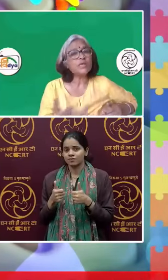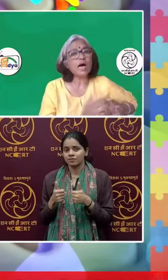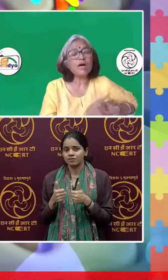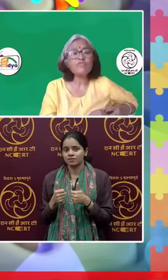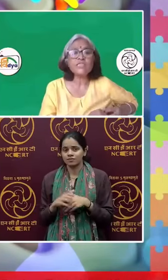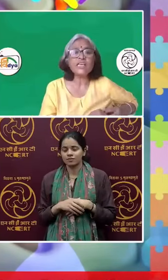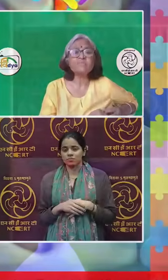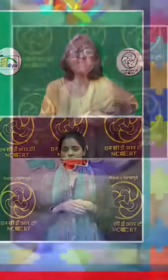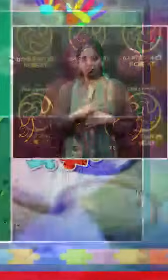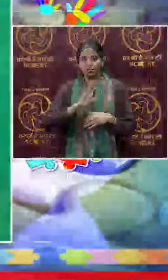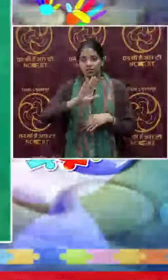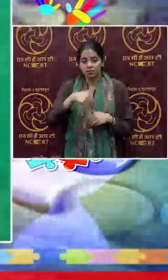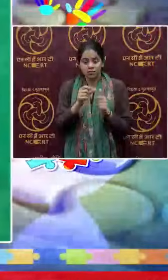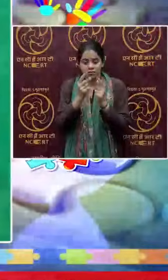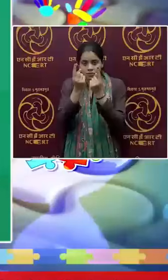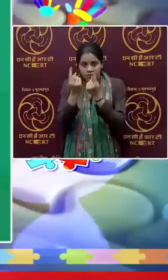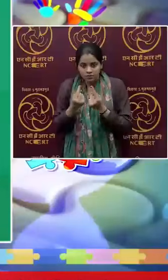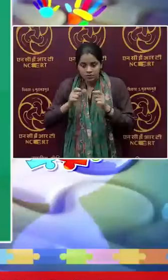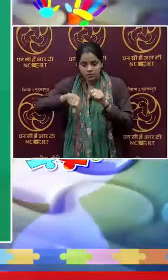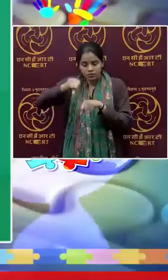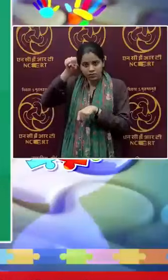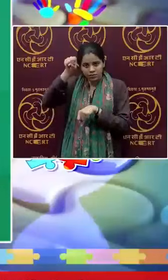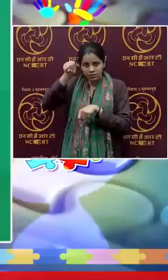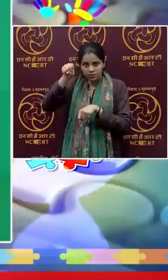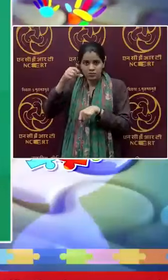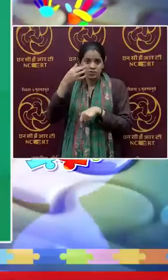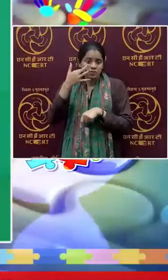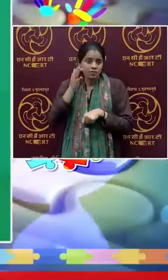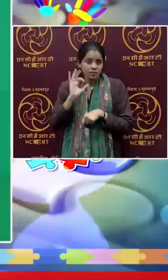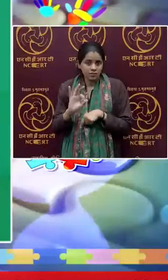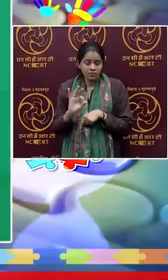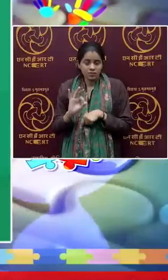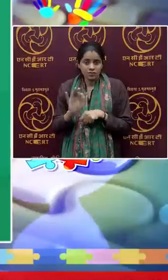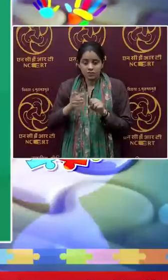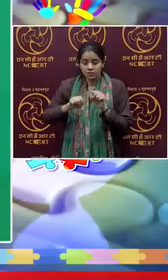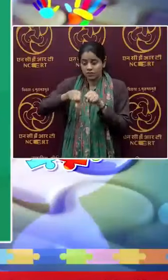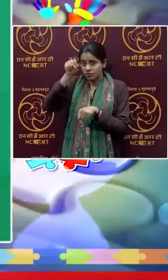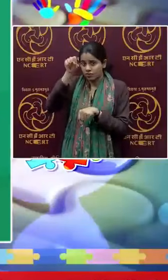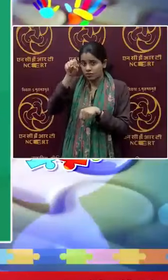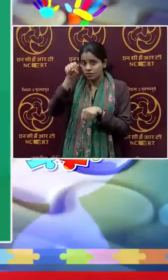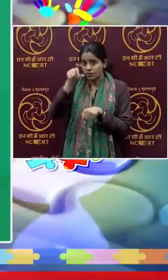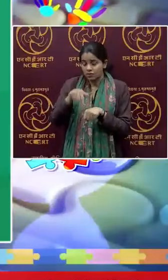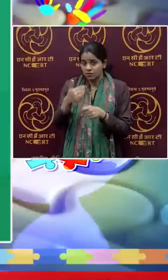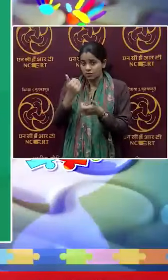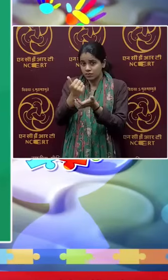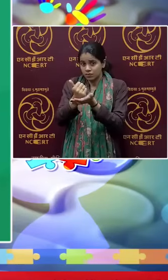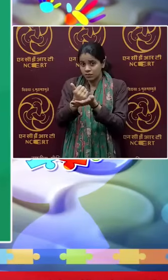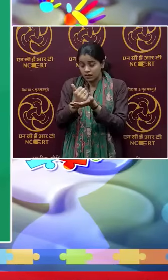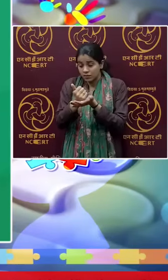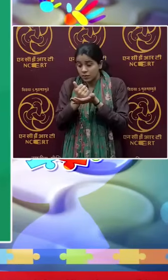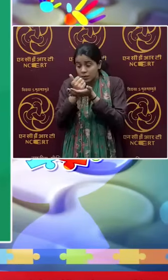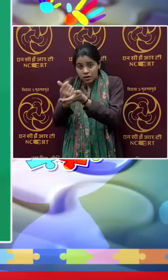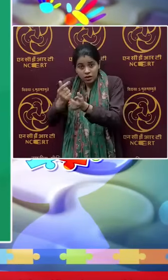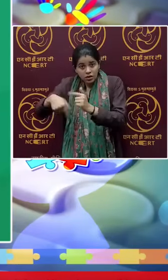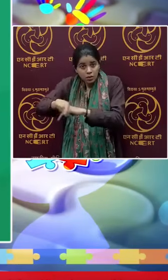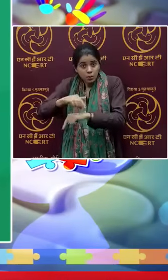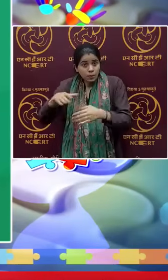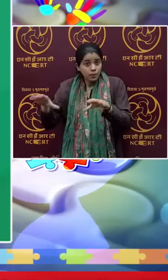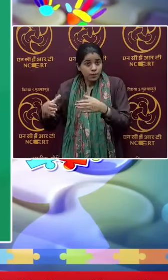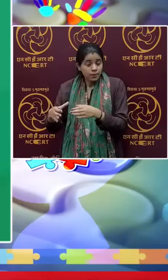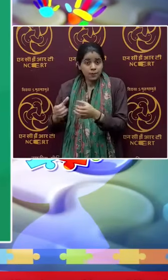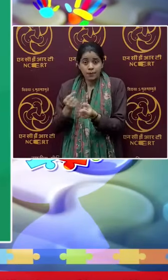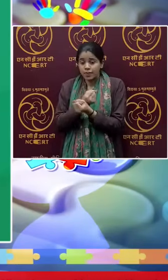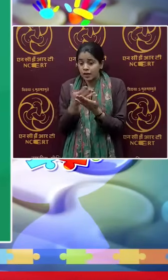this after the assessment, the certification is also very important, because the certification helps the child to get so